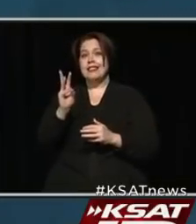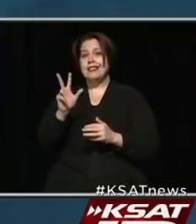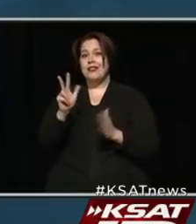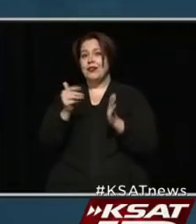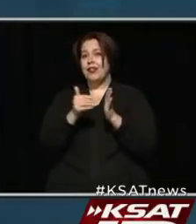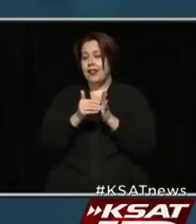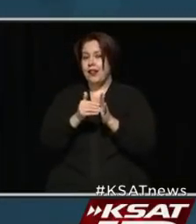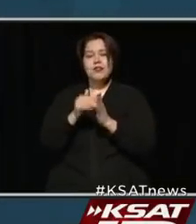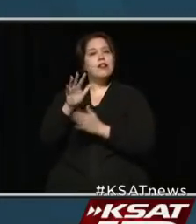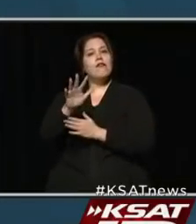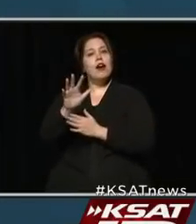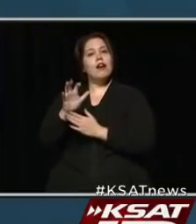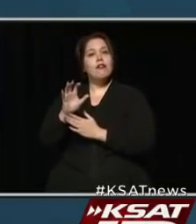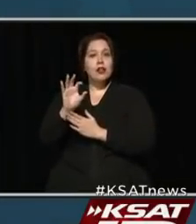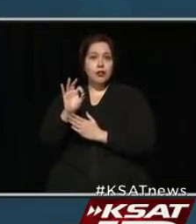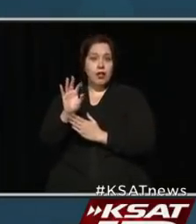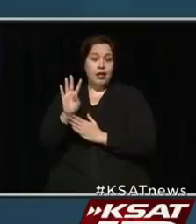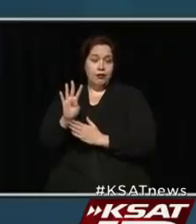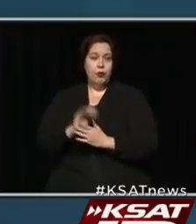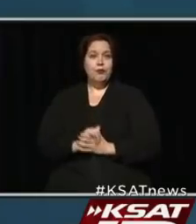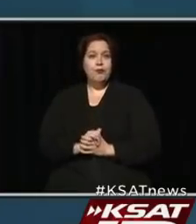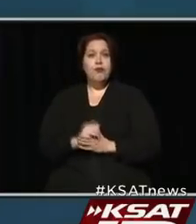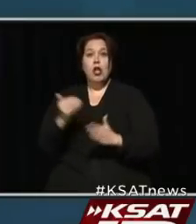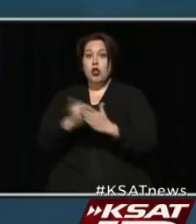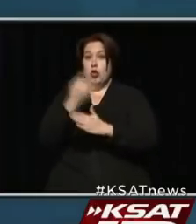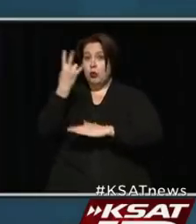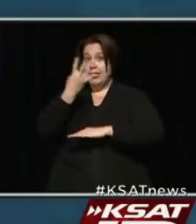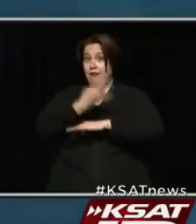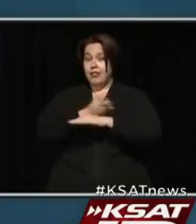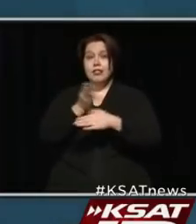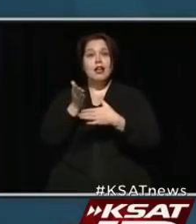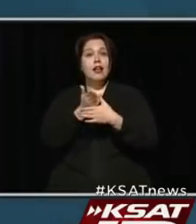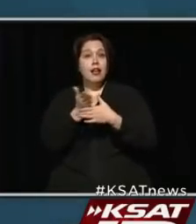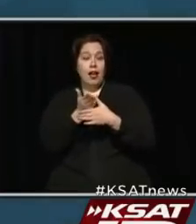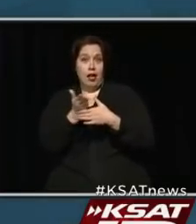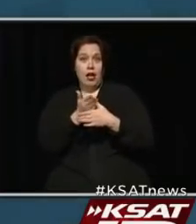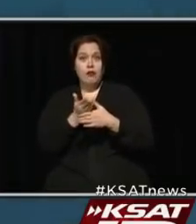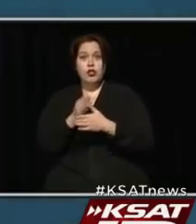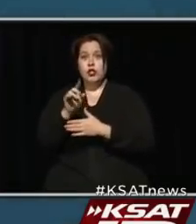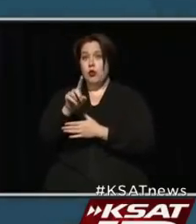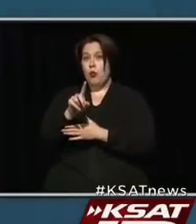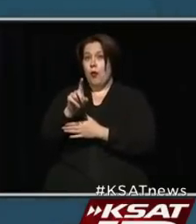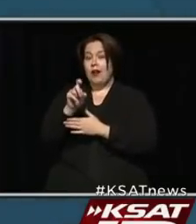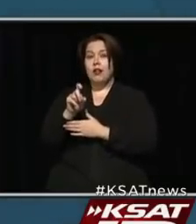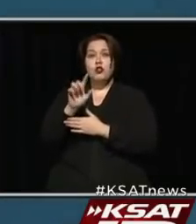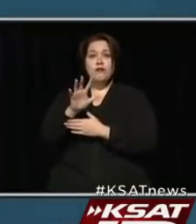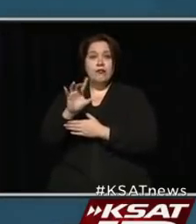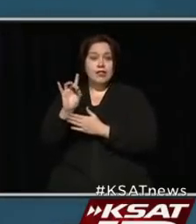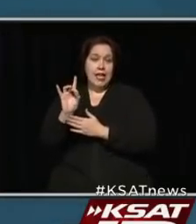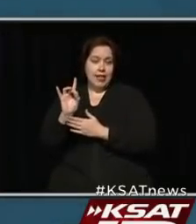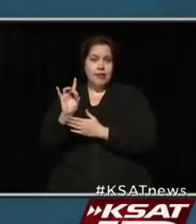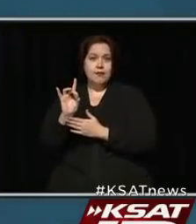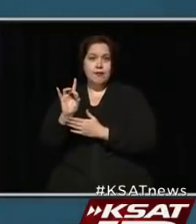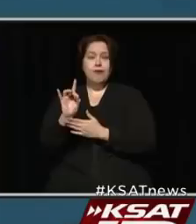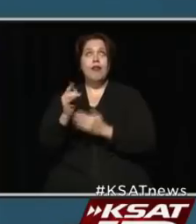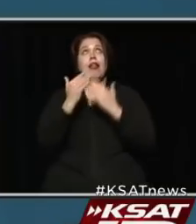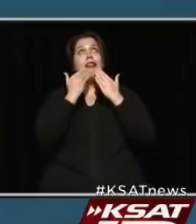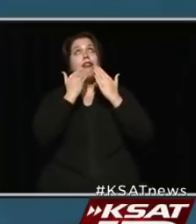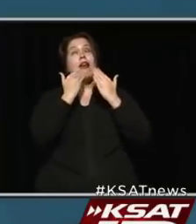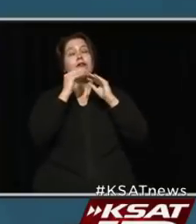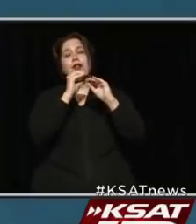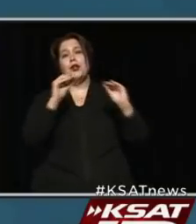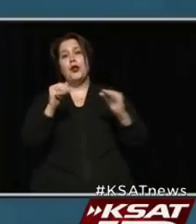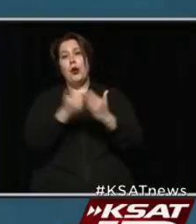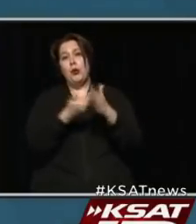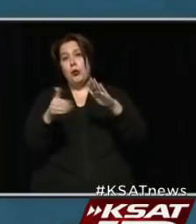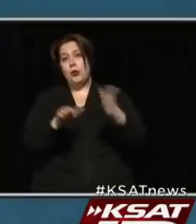,594. The new seven day moving average is 158. Thankfully, we have no